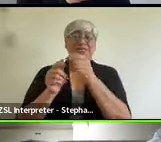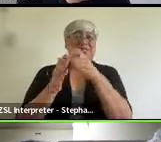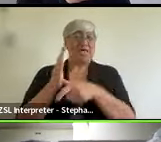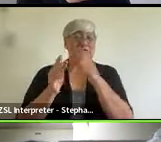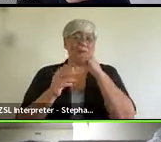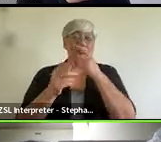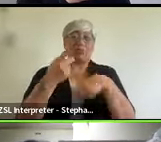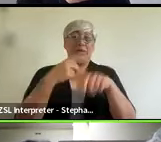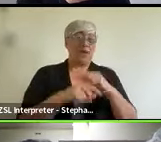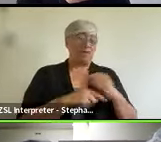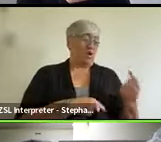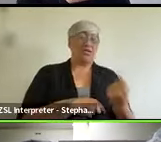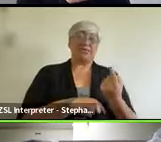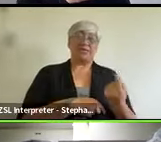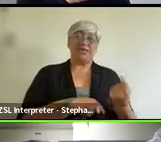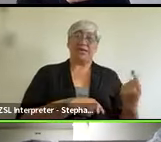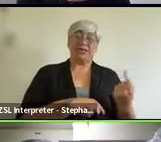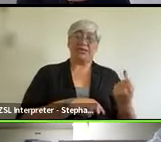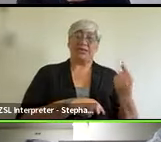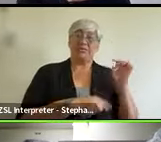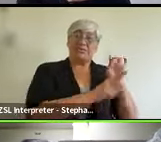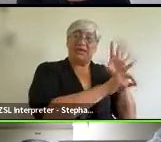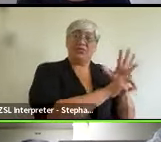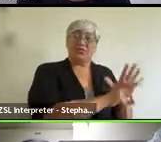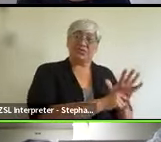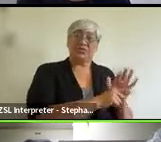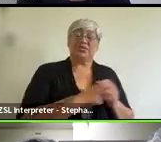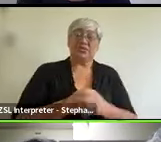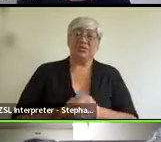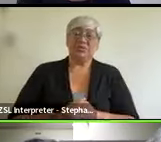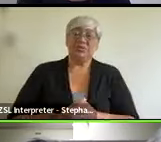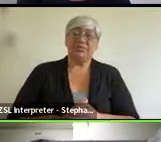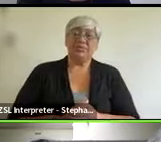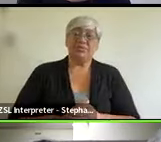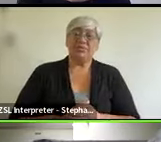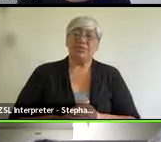because of lack of